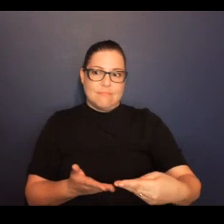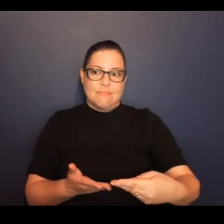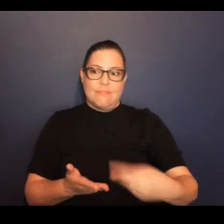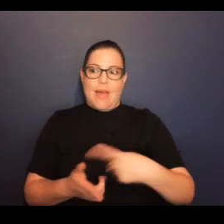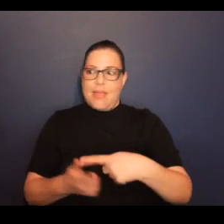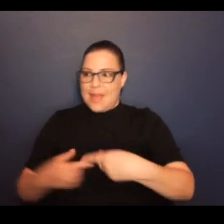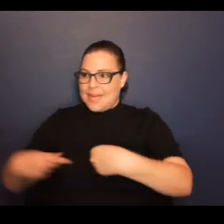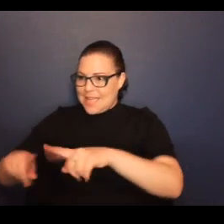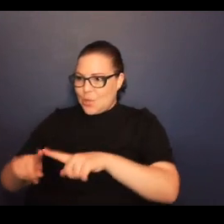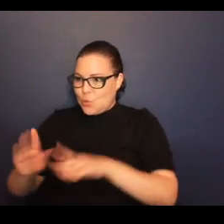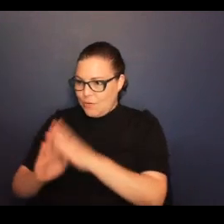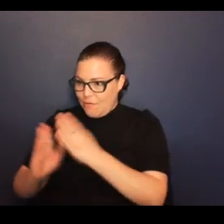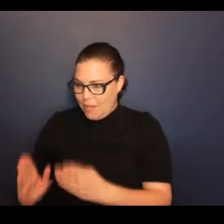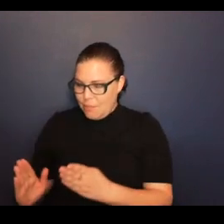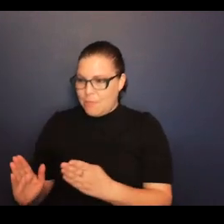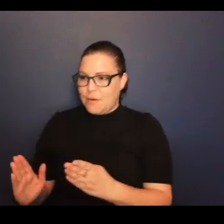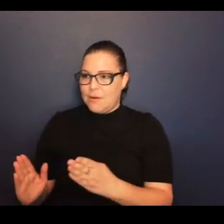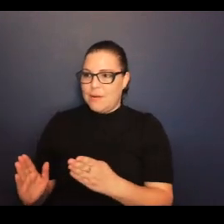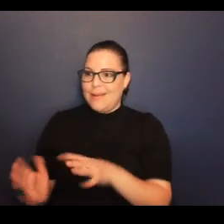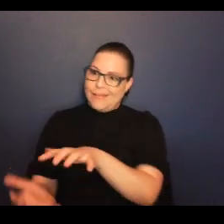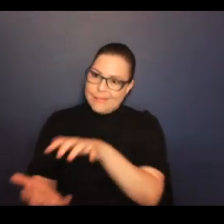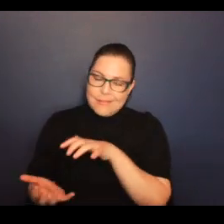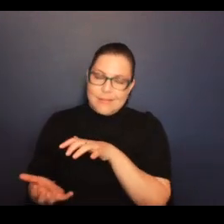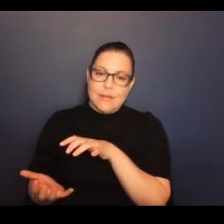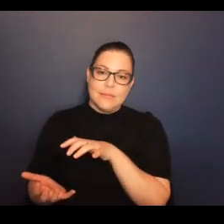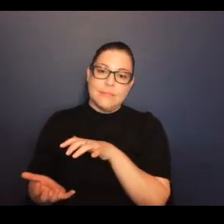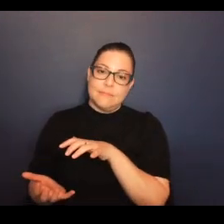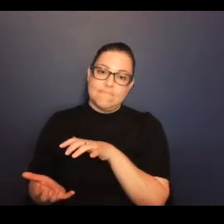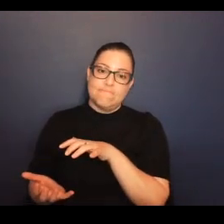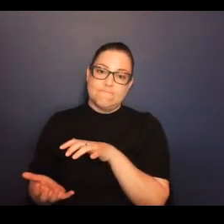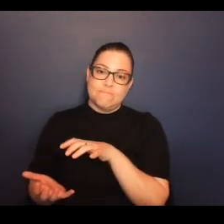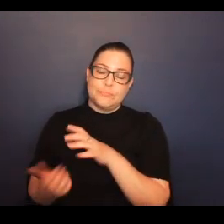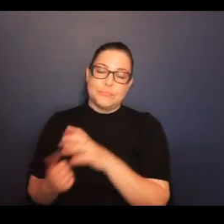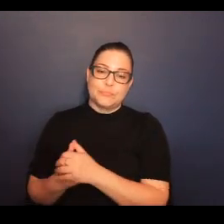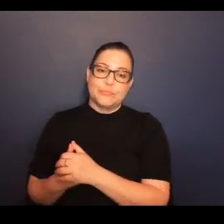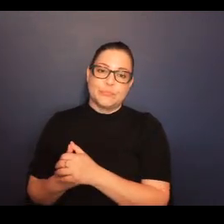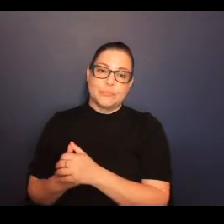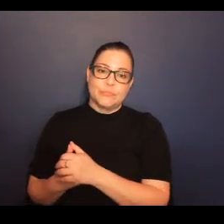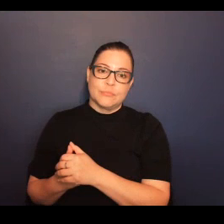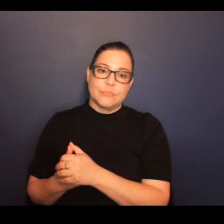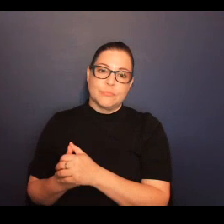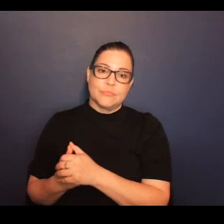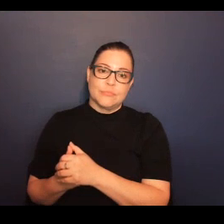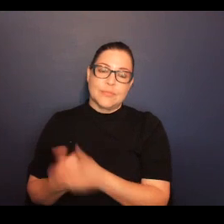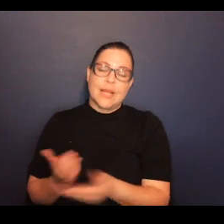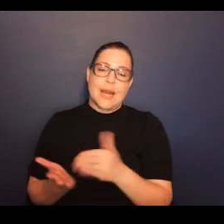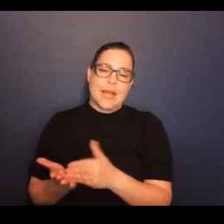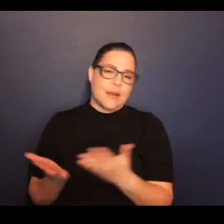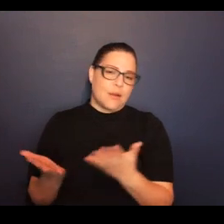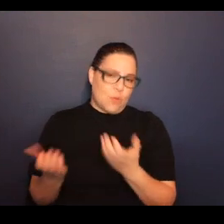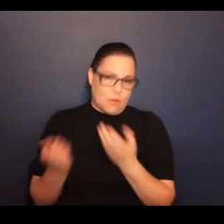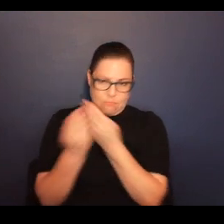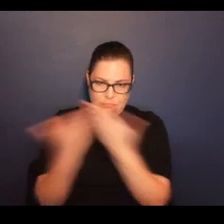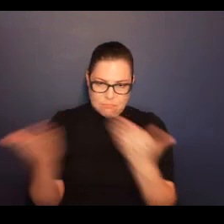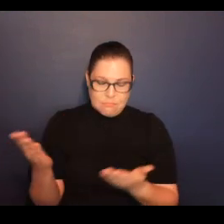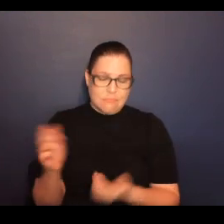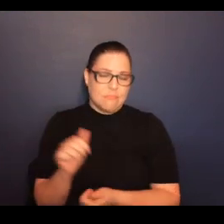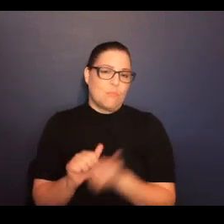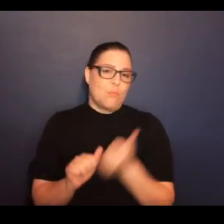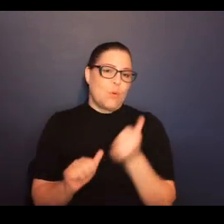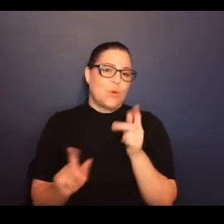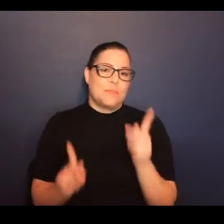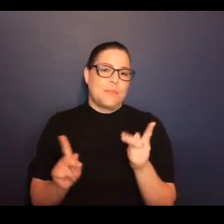Then they choose to And again, I'd like to say that most people